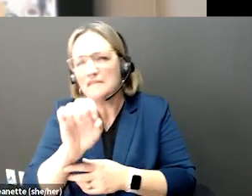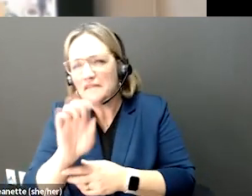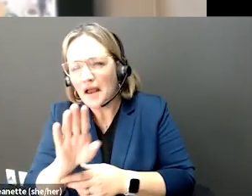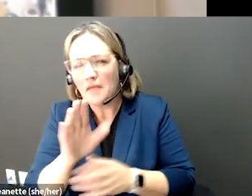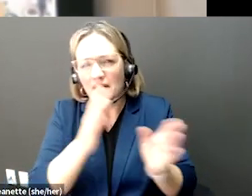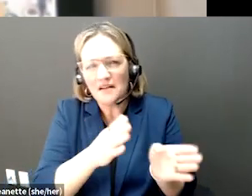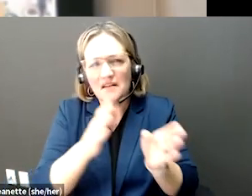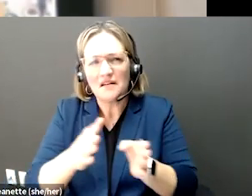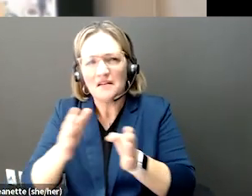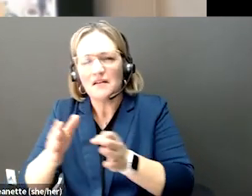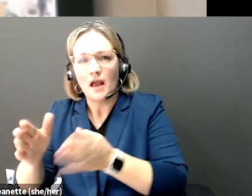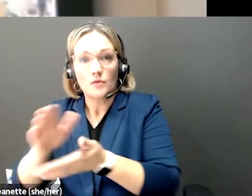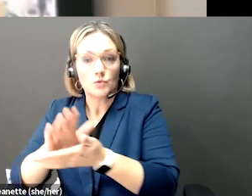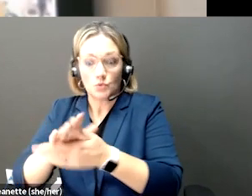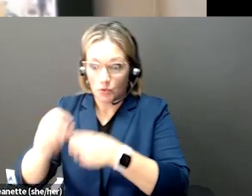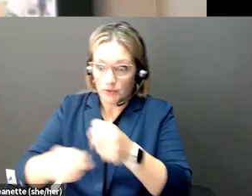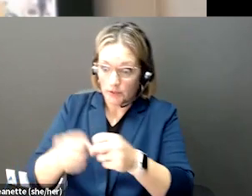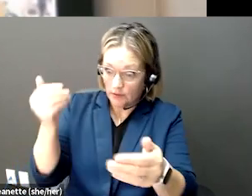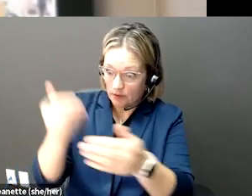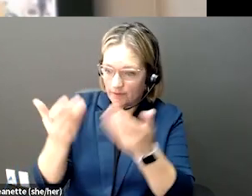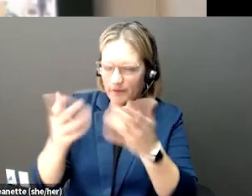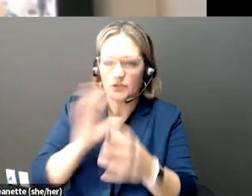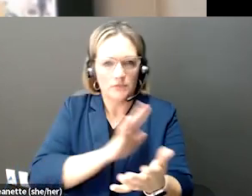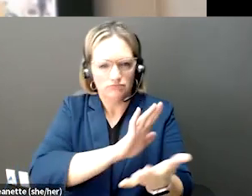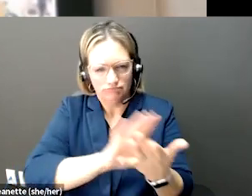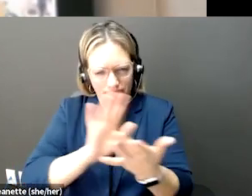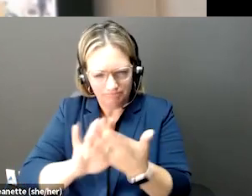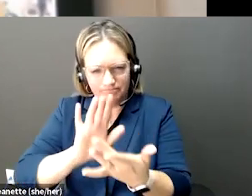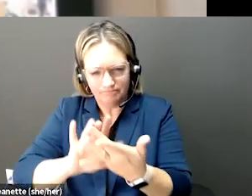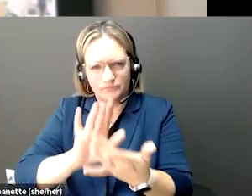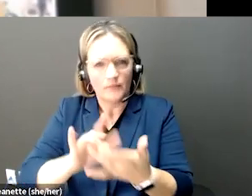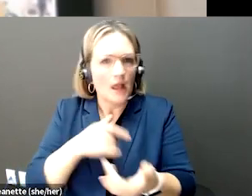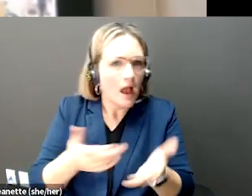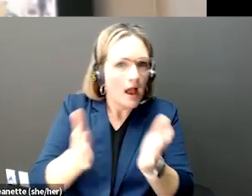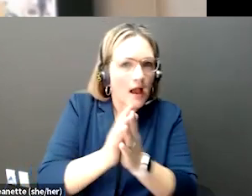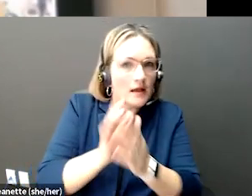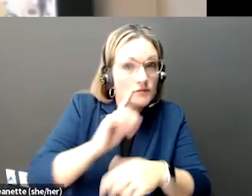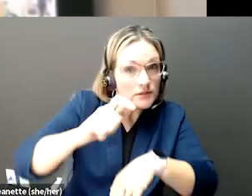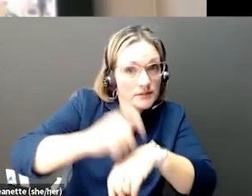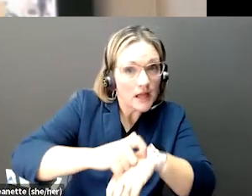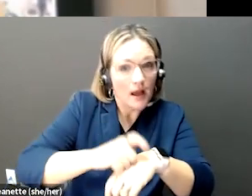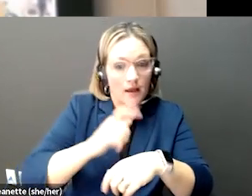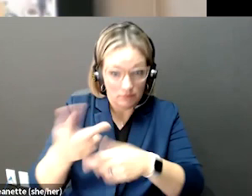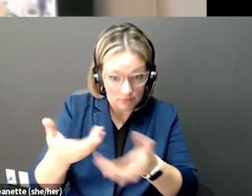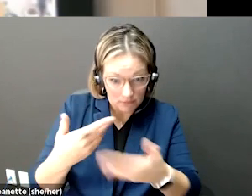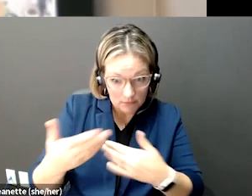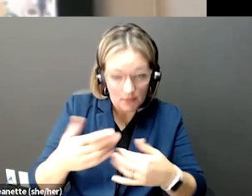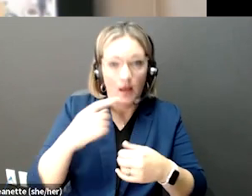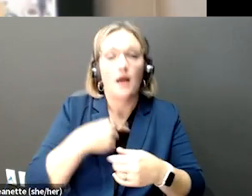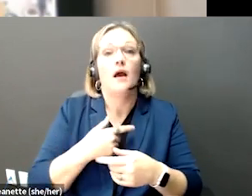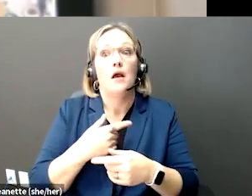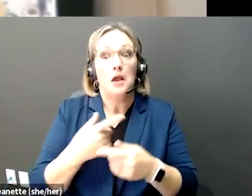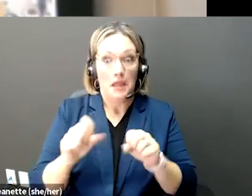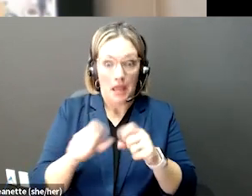and at the end of the school year. I contact members to find a time for the interview, and then I phone them back on the agreed upon